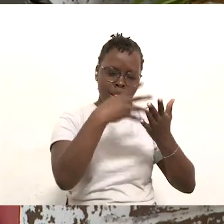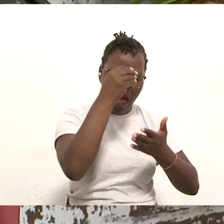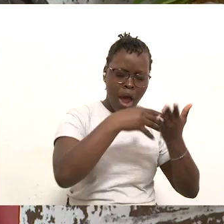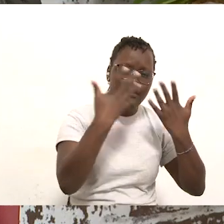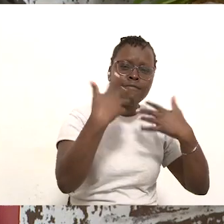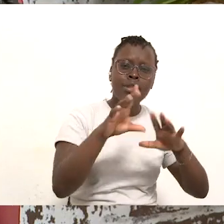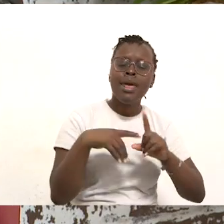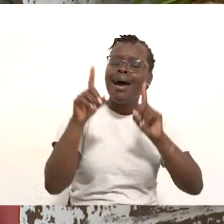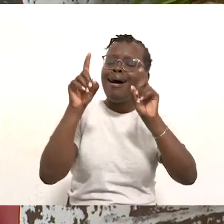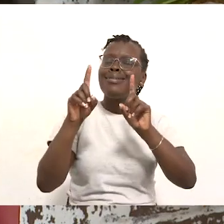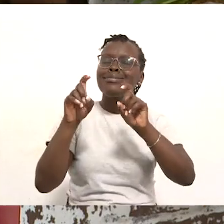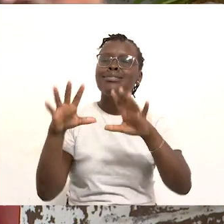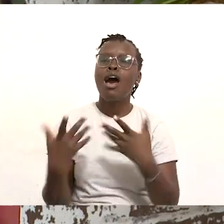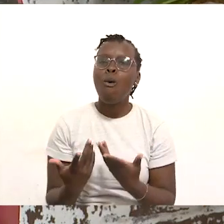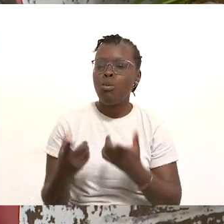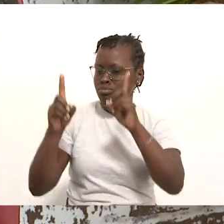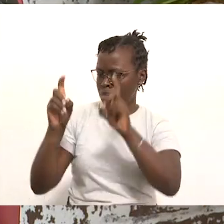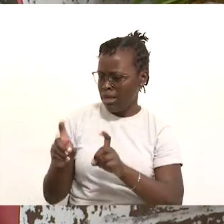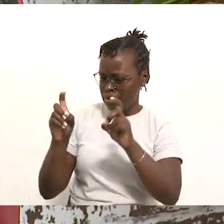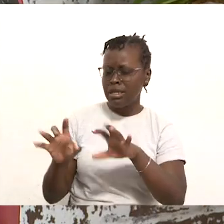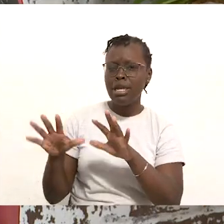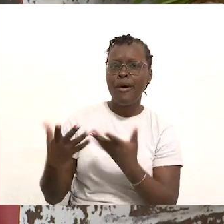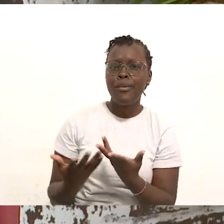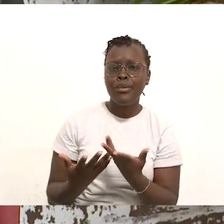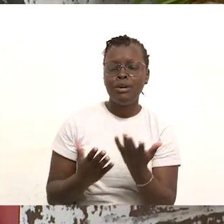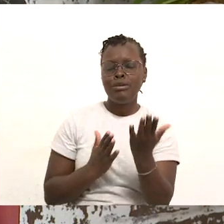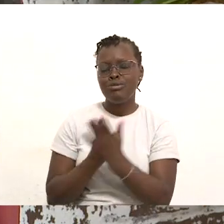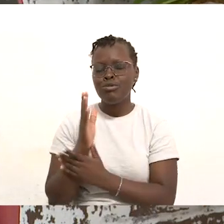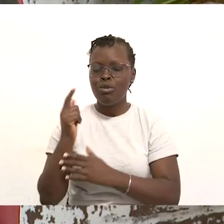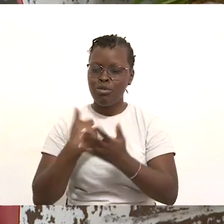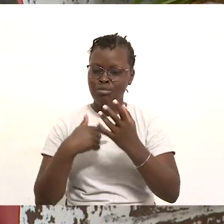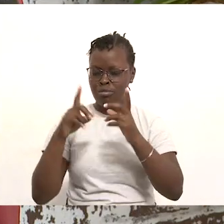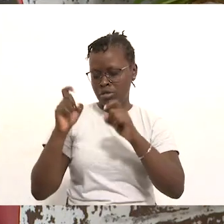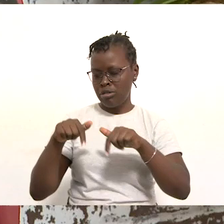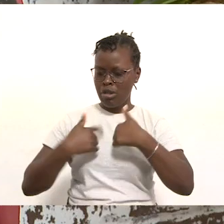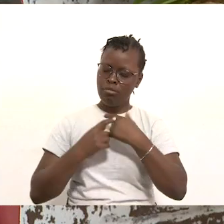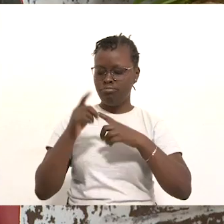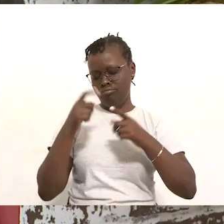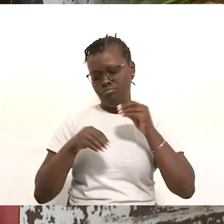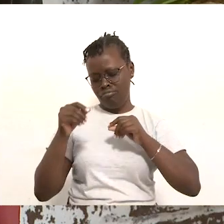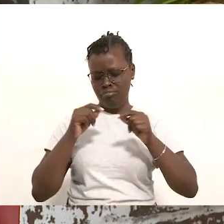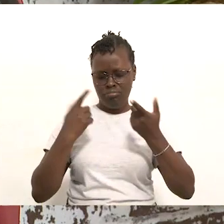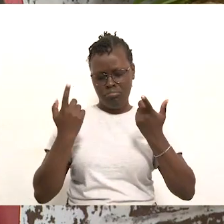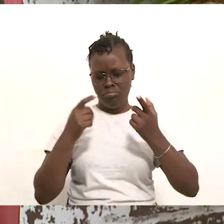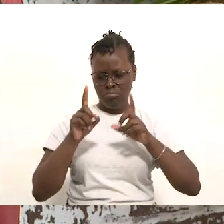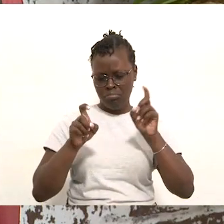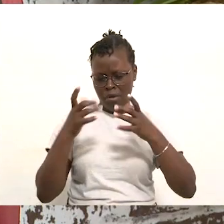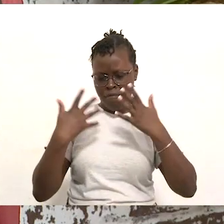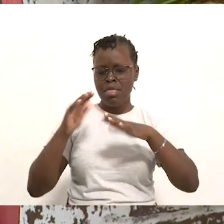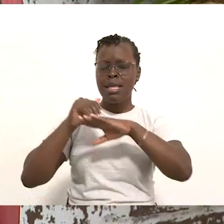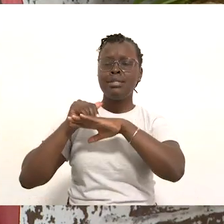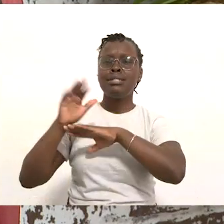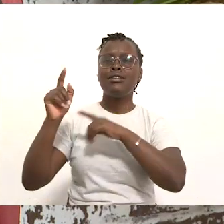required to send the assessment scores to the central place somewhere.